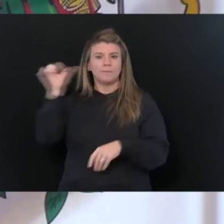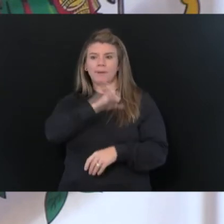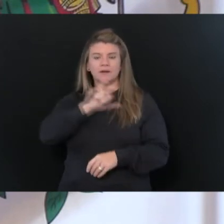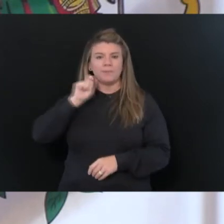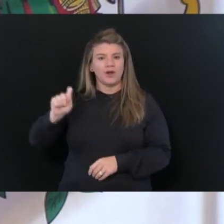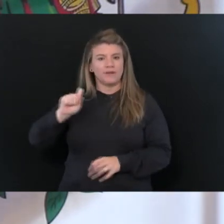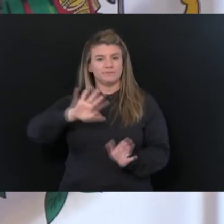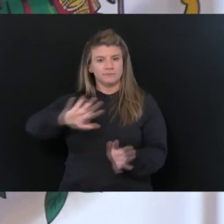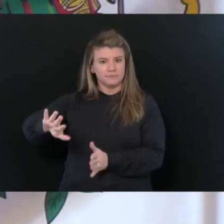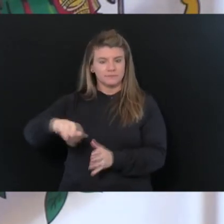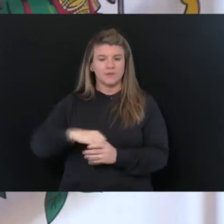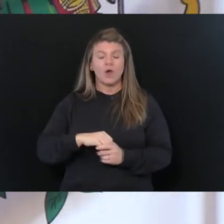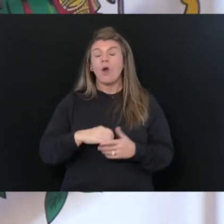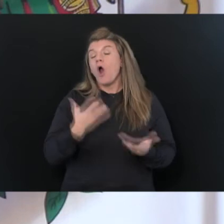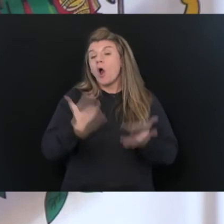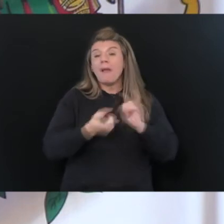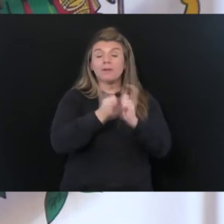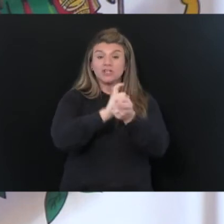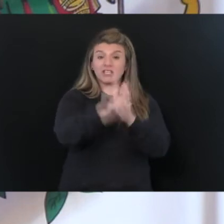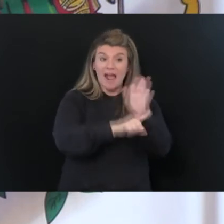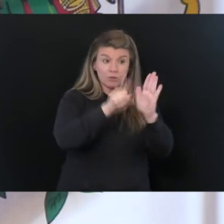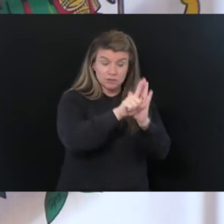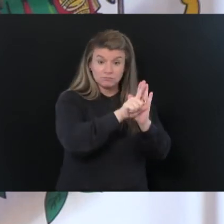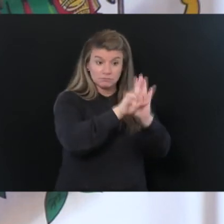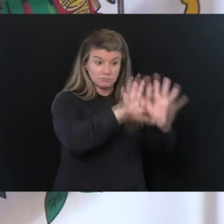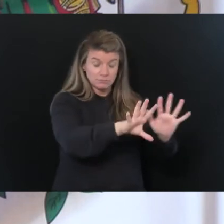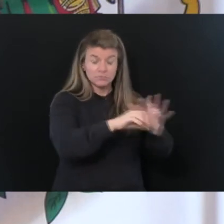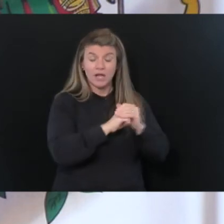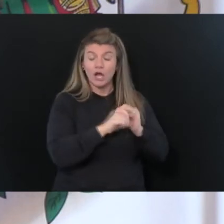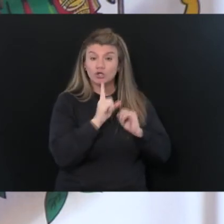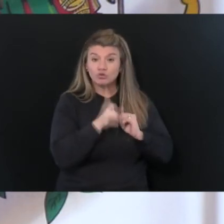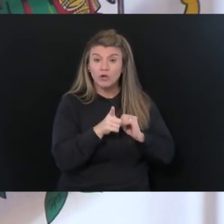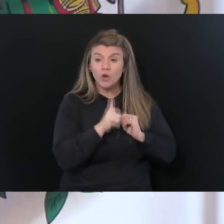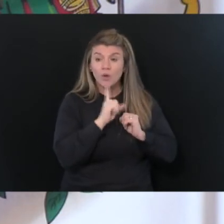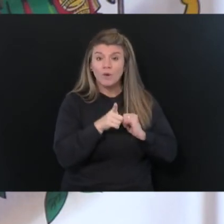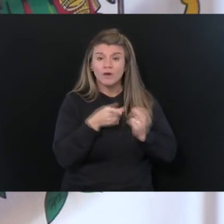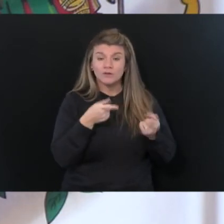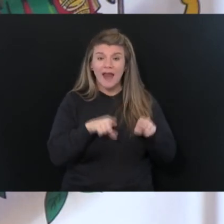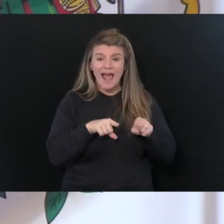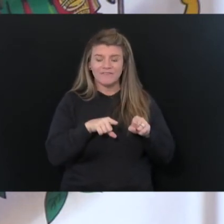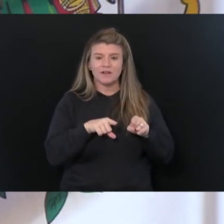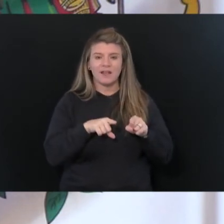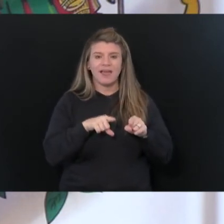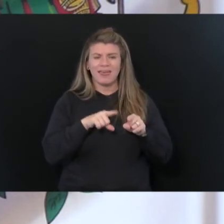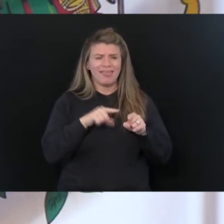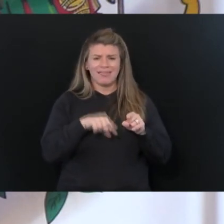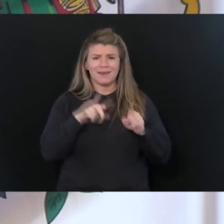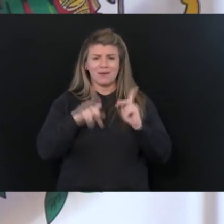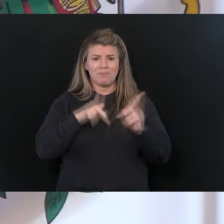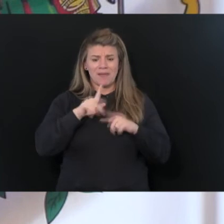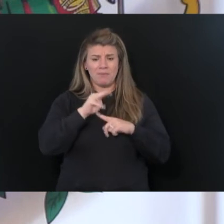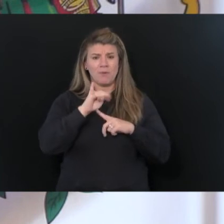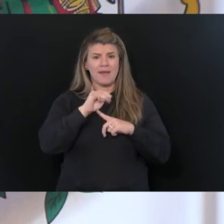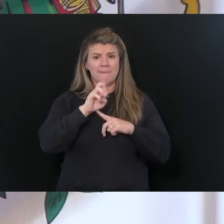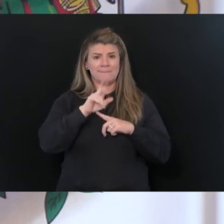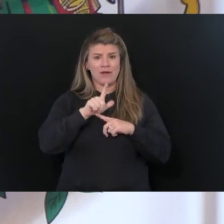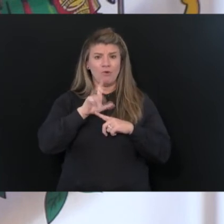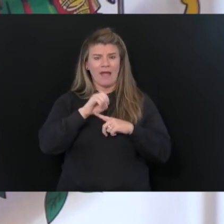Or we're going to change the hours there, period. And really and truly what we're going to have happen then is we're going to have people drive across county